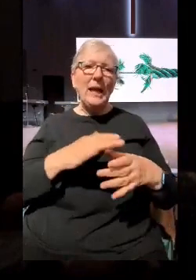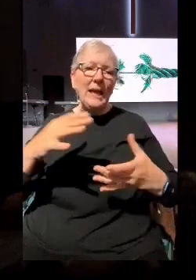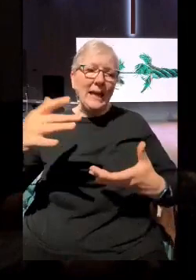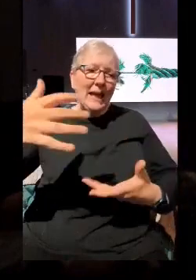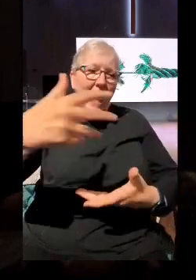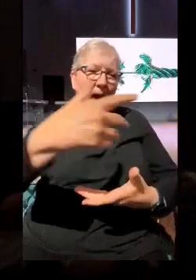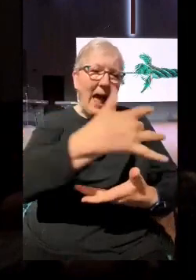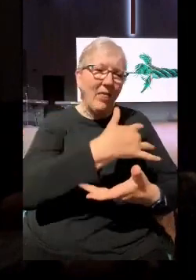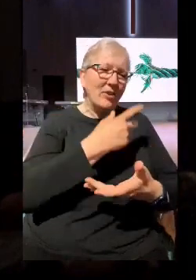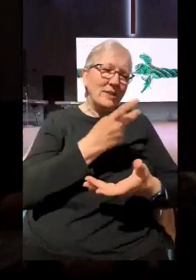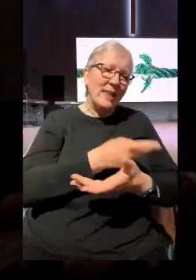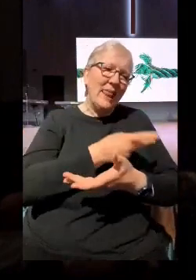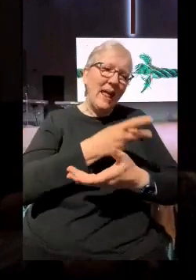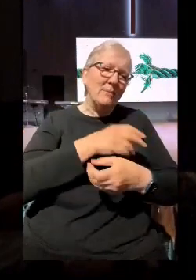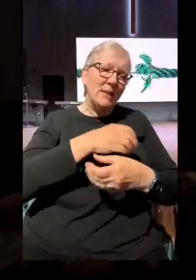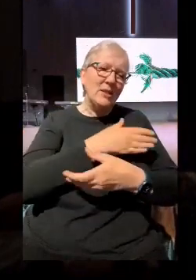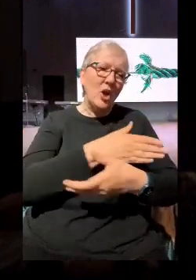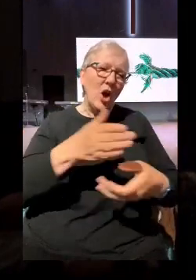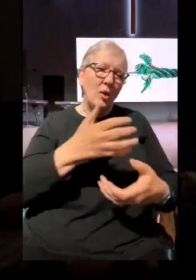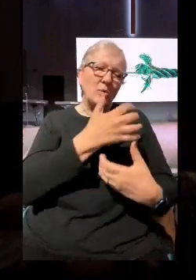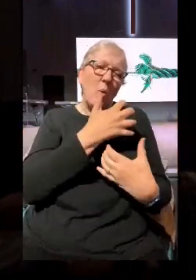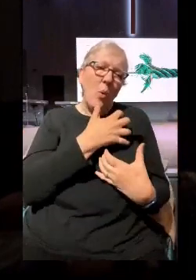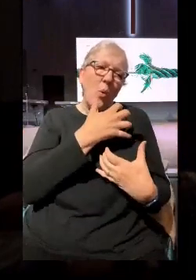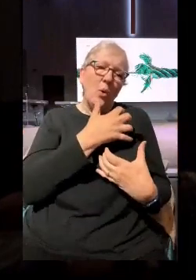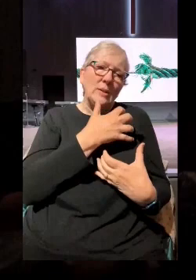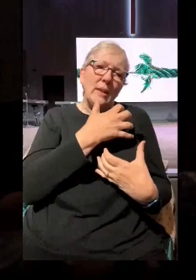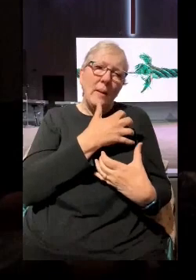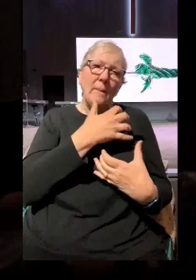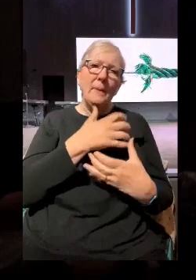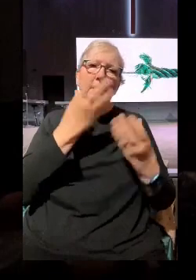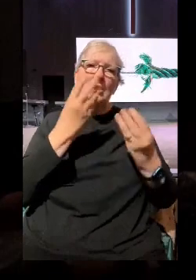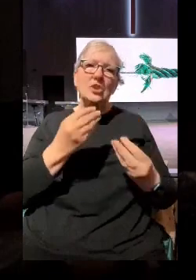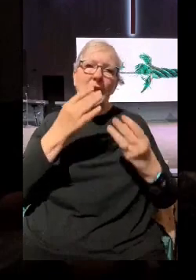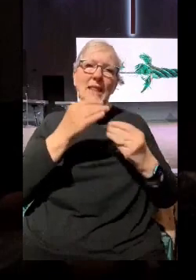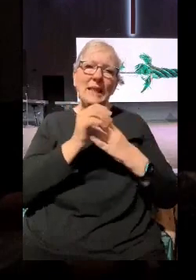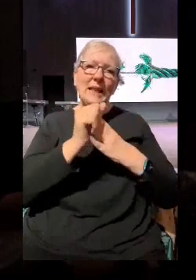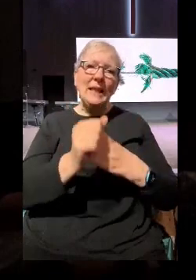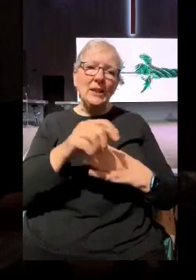them close to his heart. He gently leads those who have young.